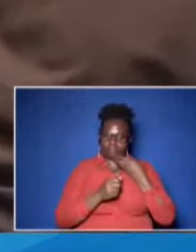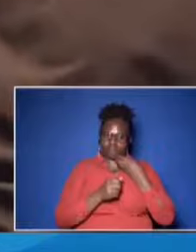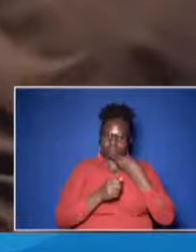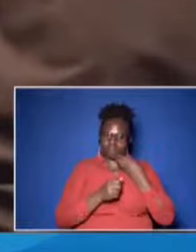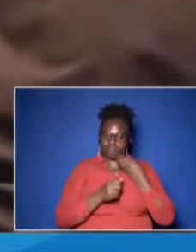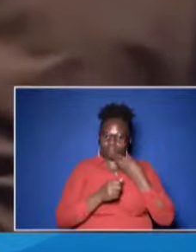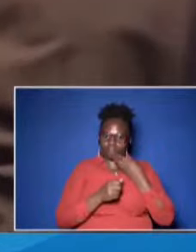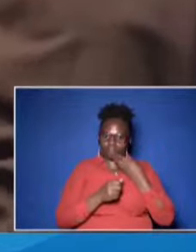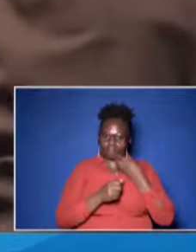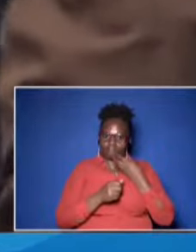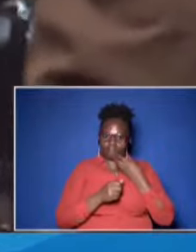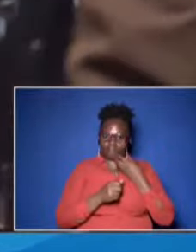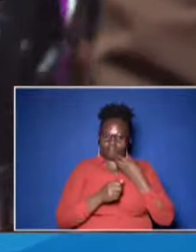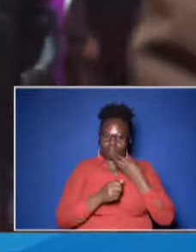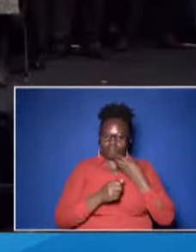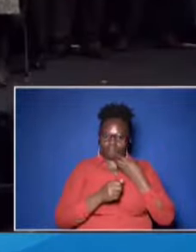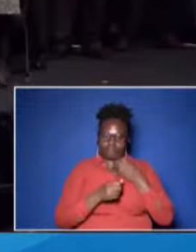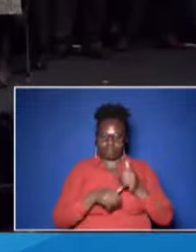me